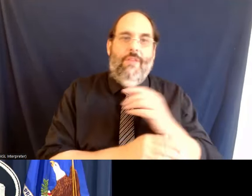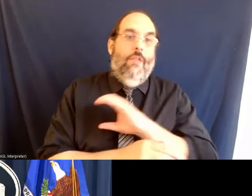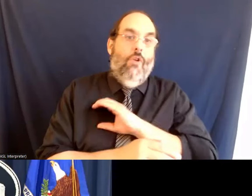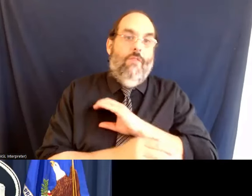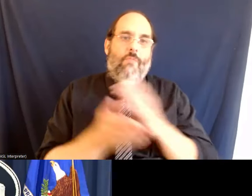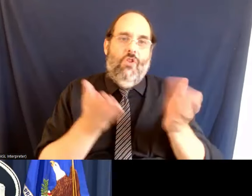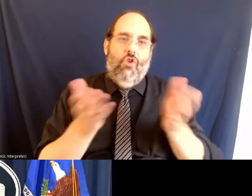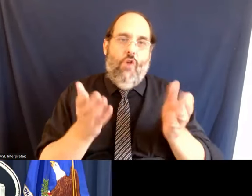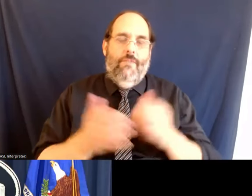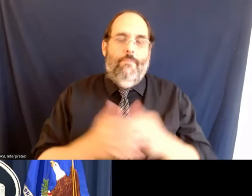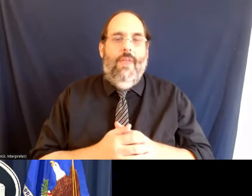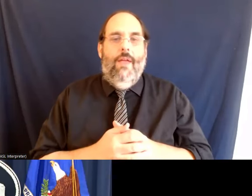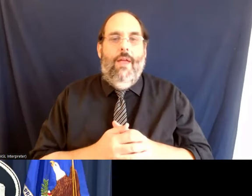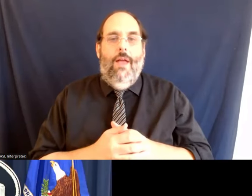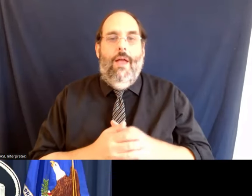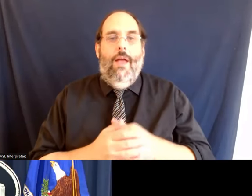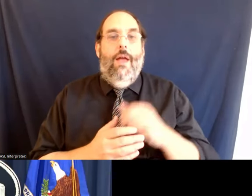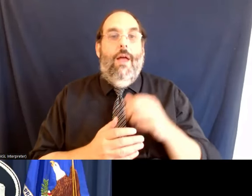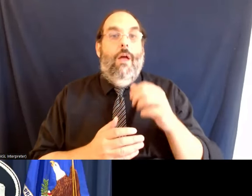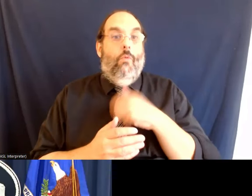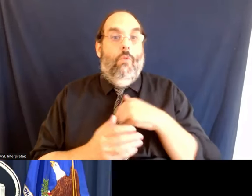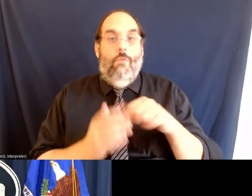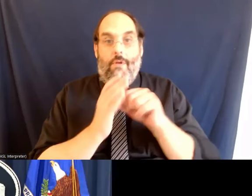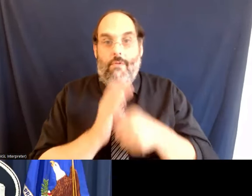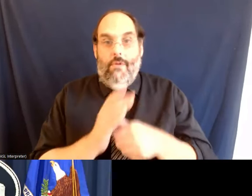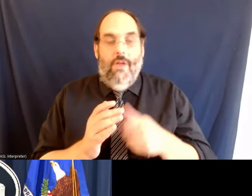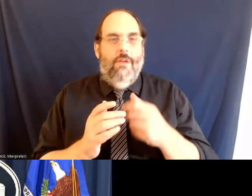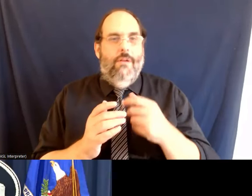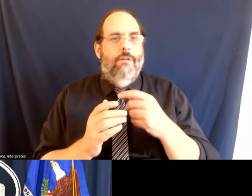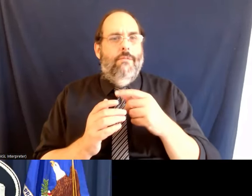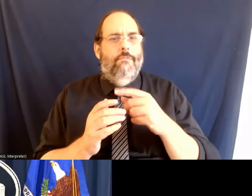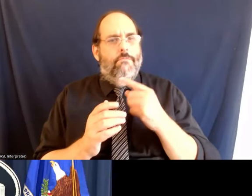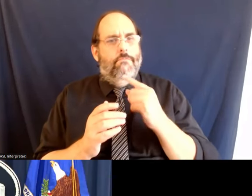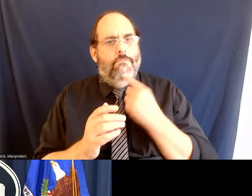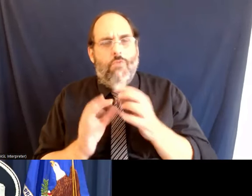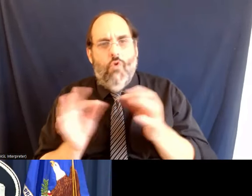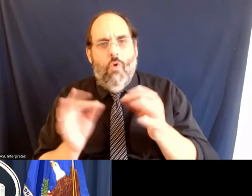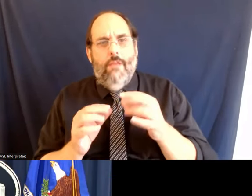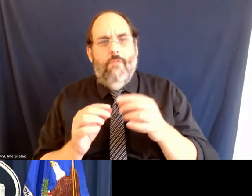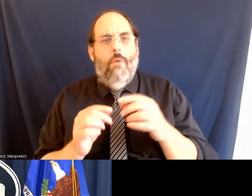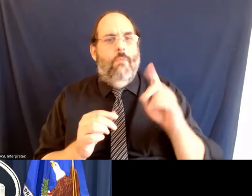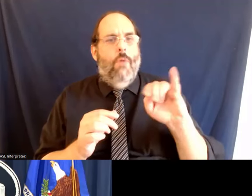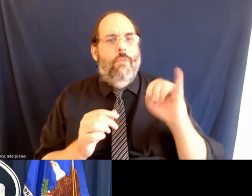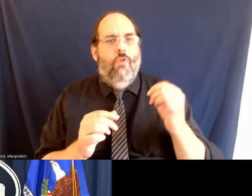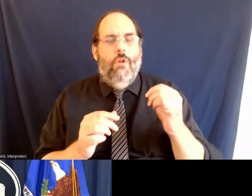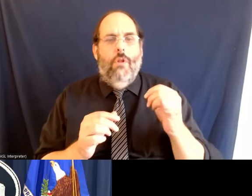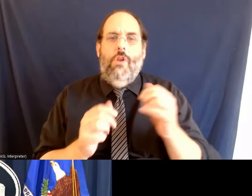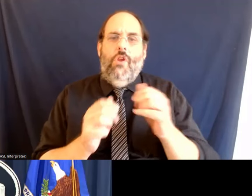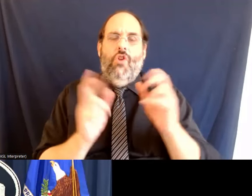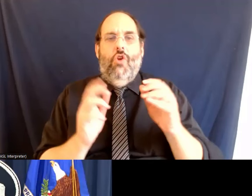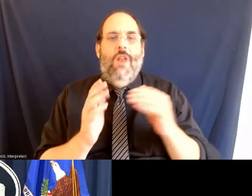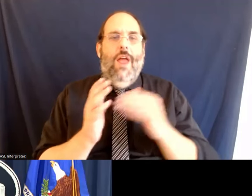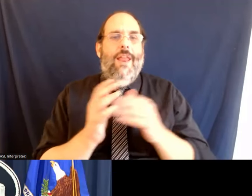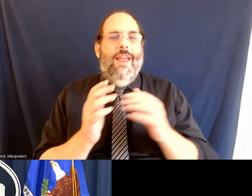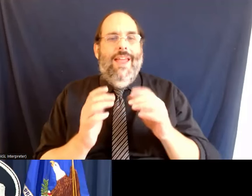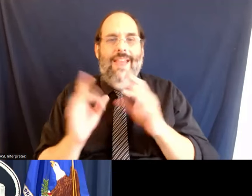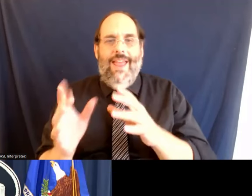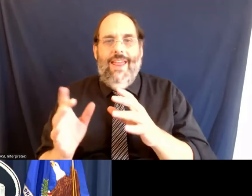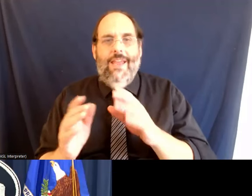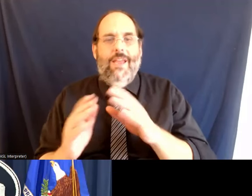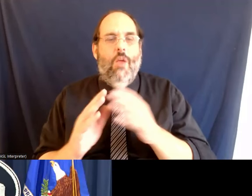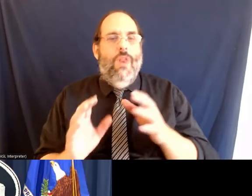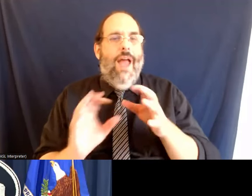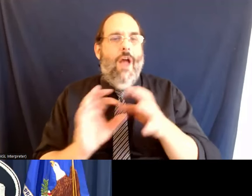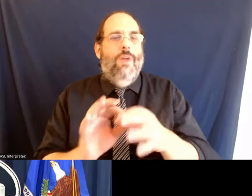serve. As such, we will highlight compelling stories from the department's United Against Hate Community Outreach and